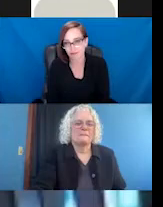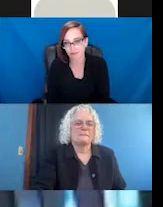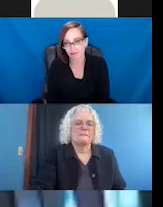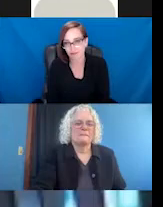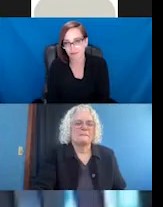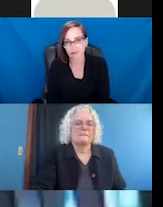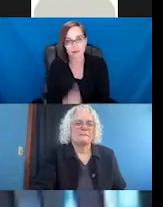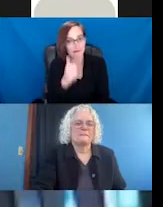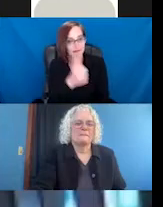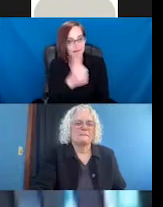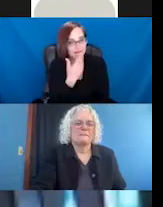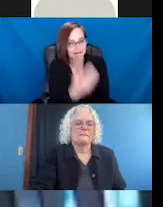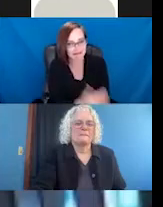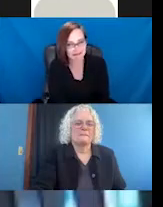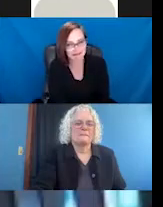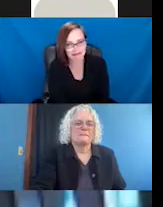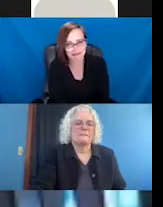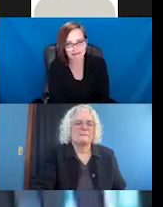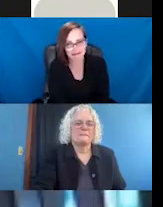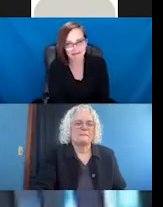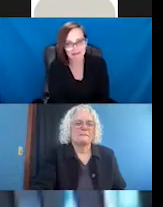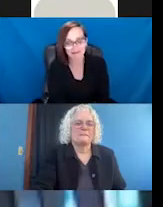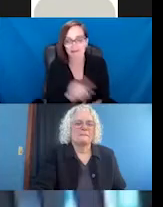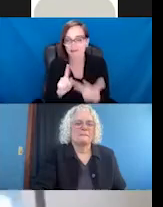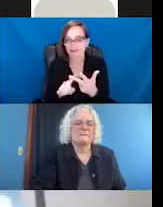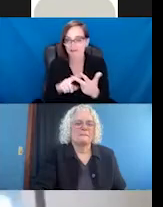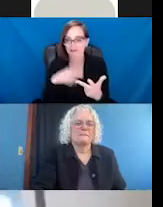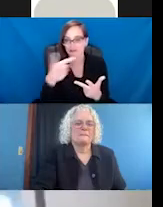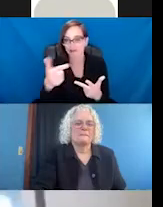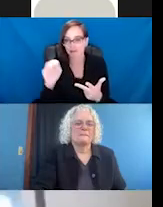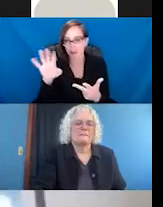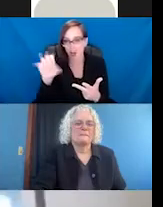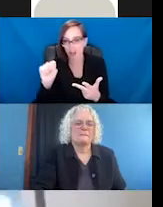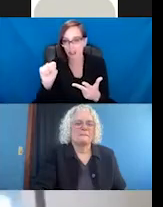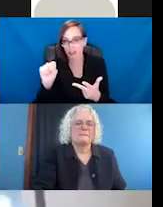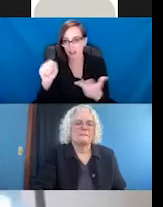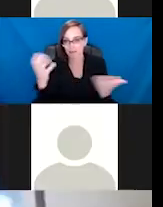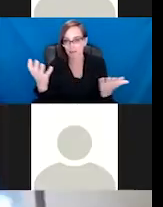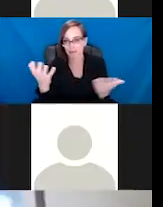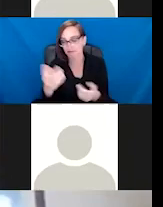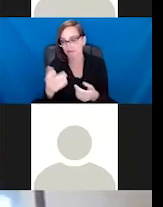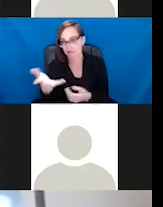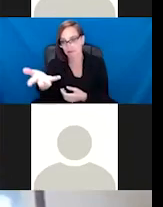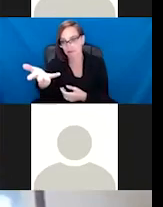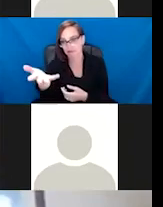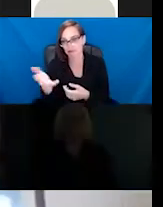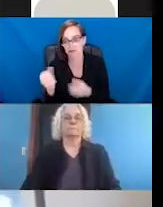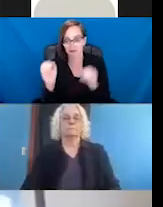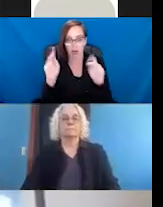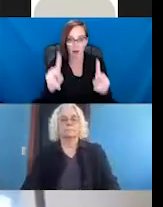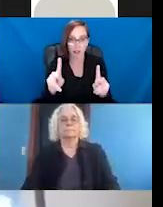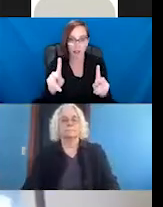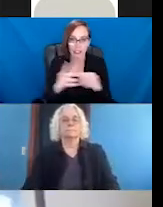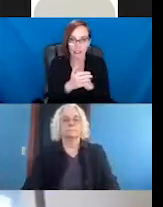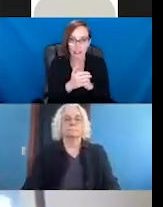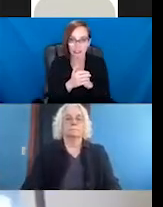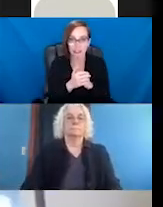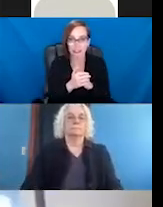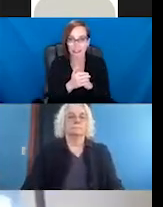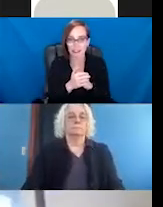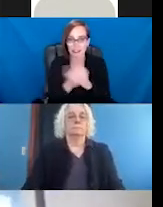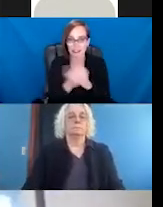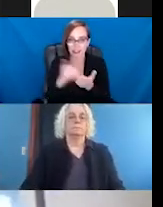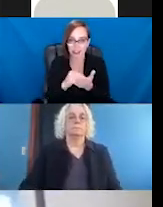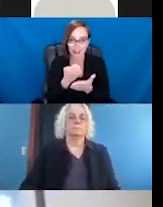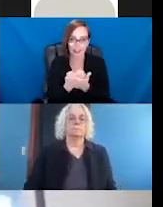Great. Thank you, Melanie. Marcus, opportunities, we think about kind of the expansion and the